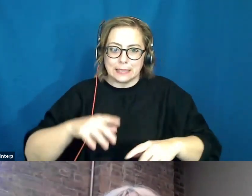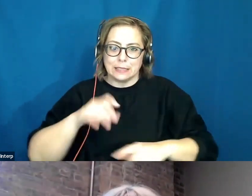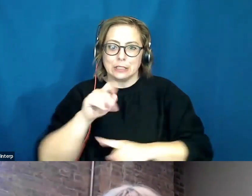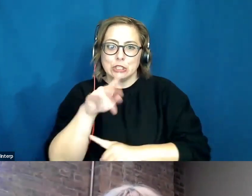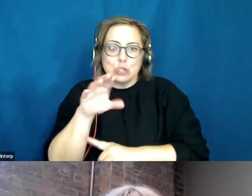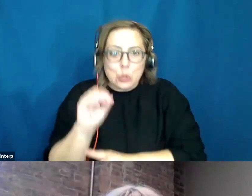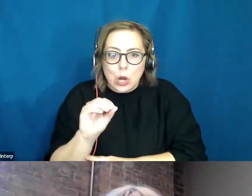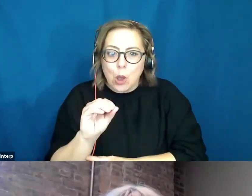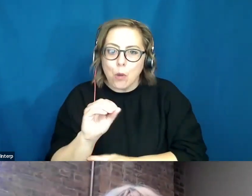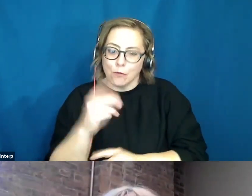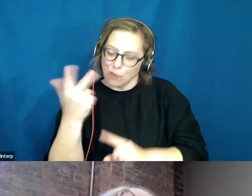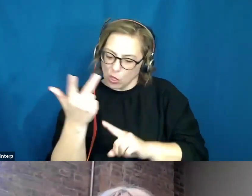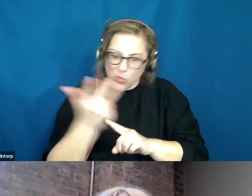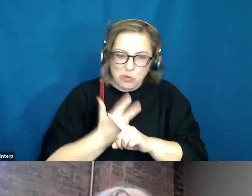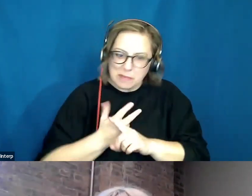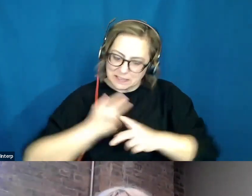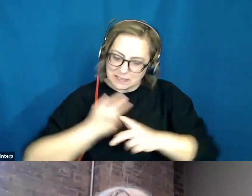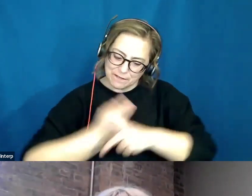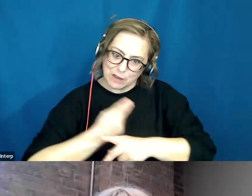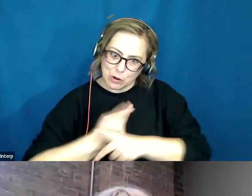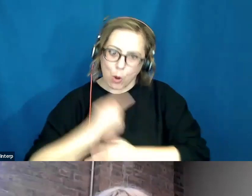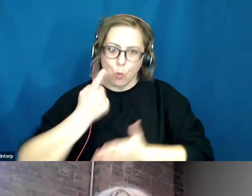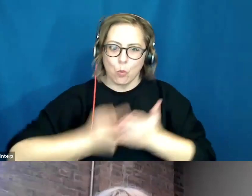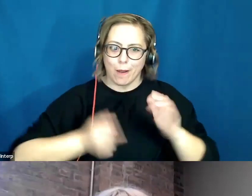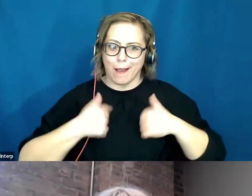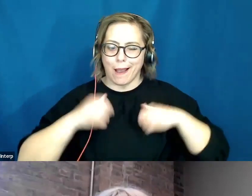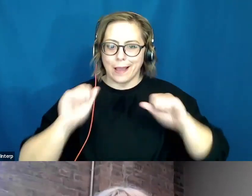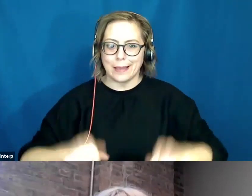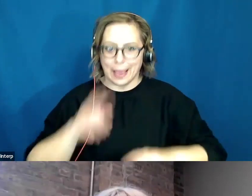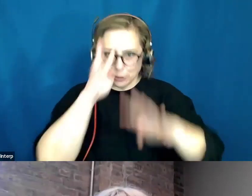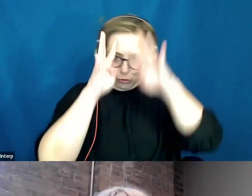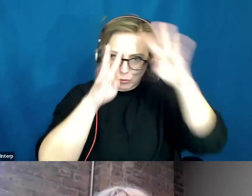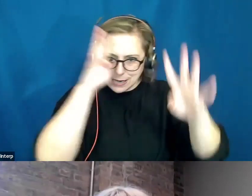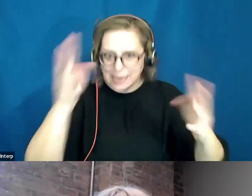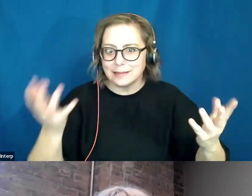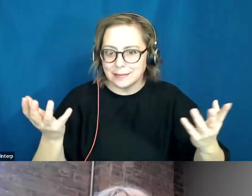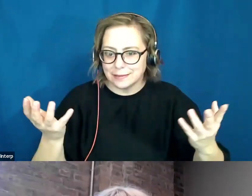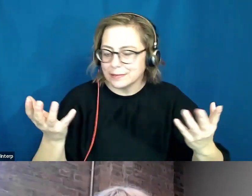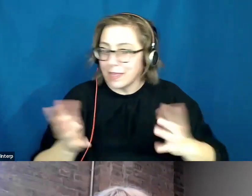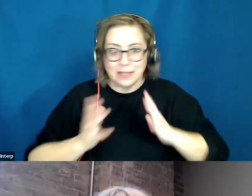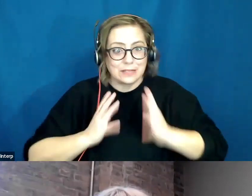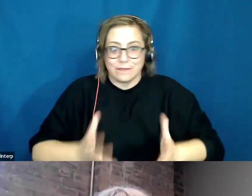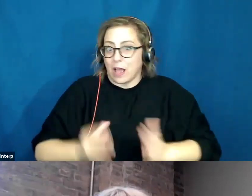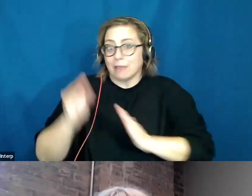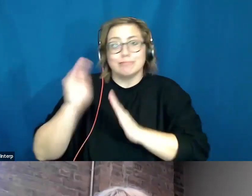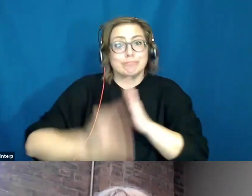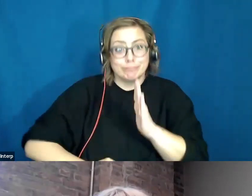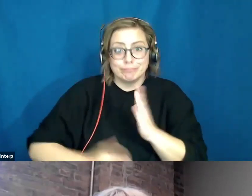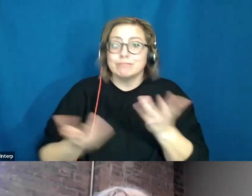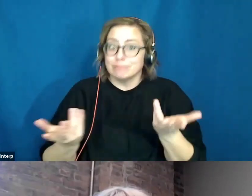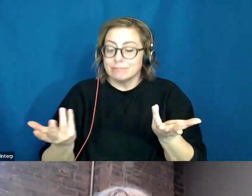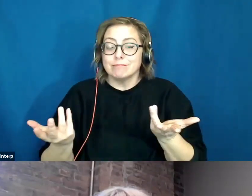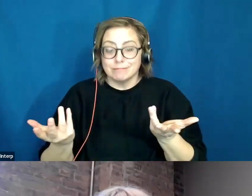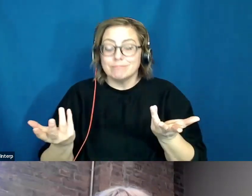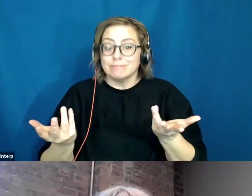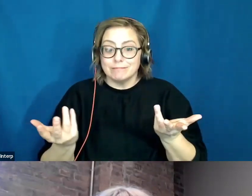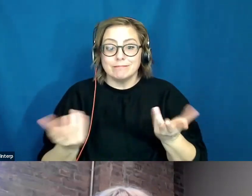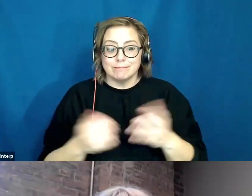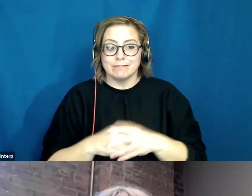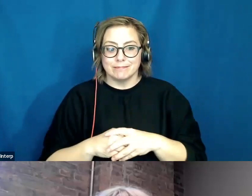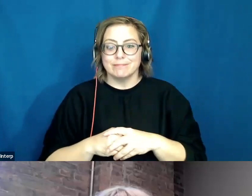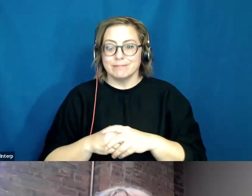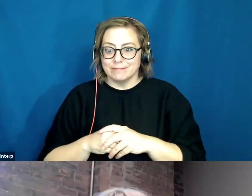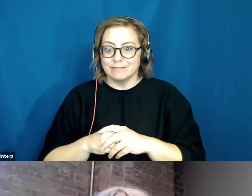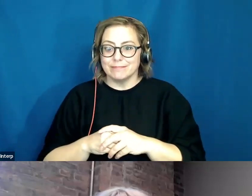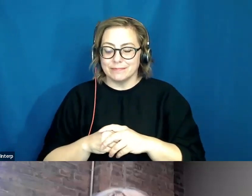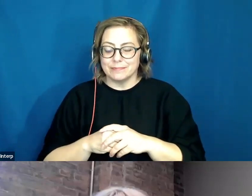can make. Oops. That's the kind of thing that you can be supported for as well. In terms of, you